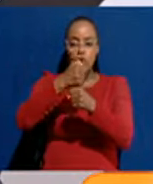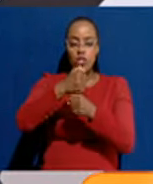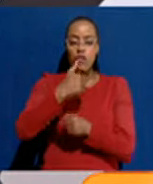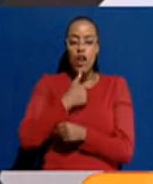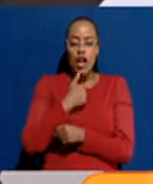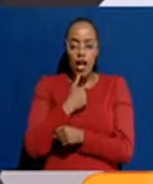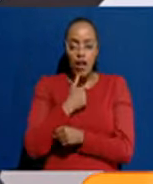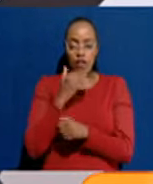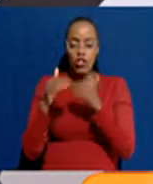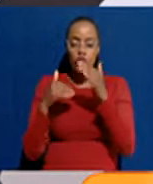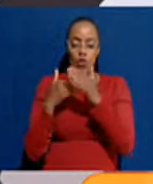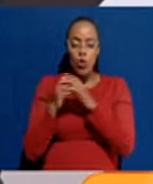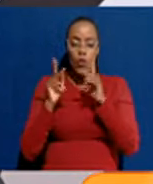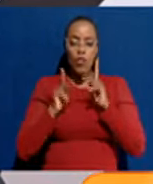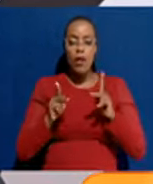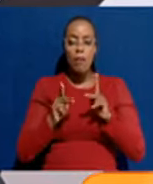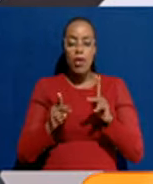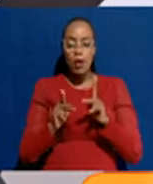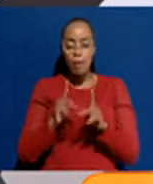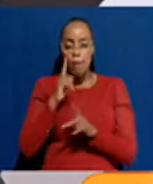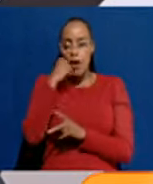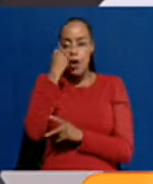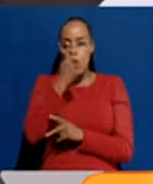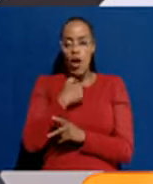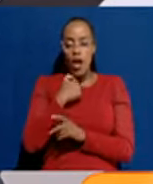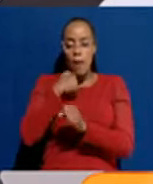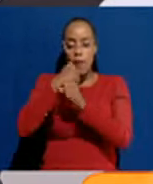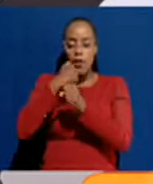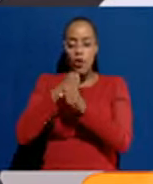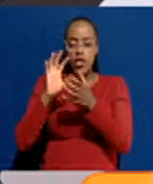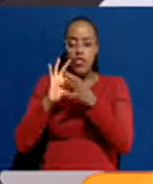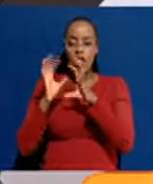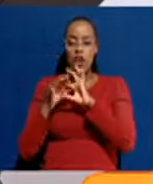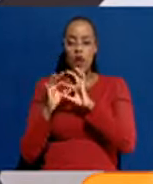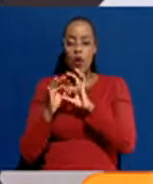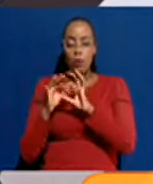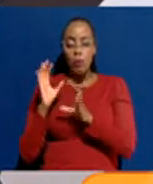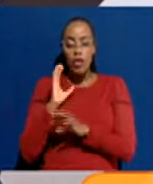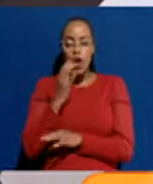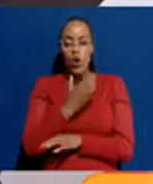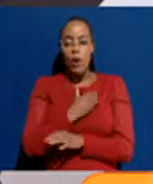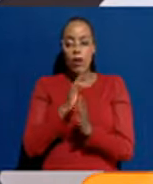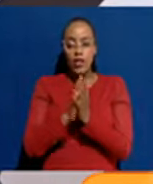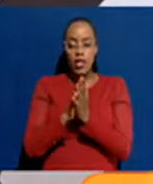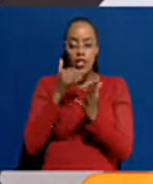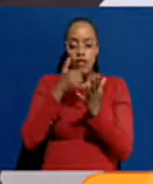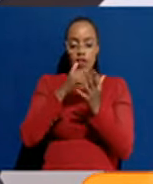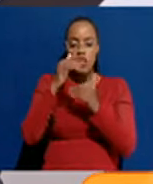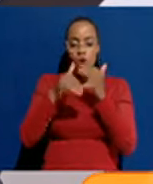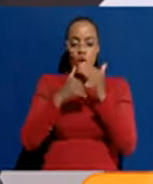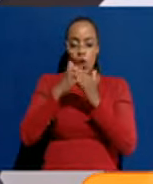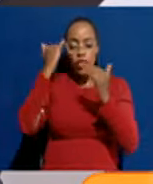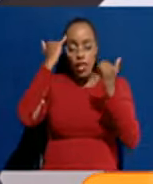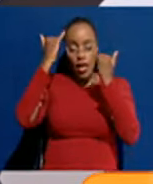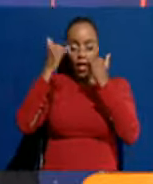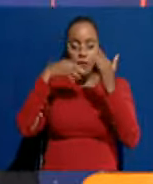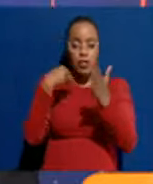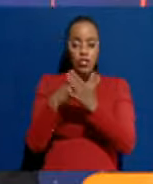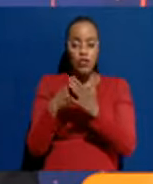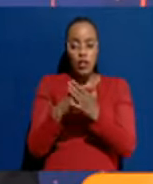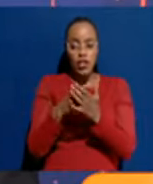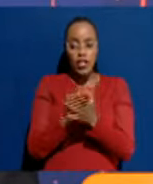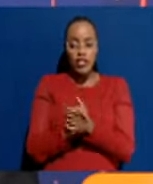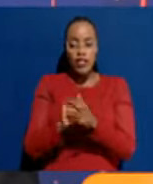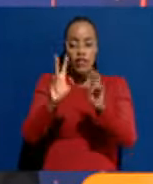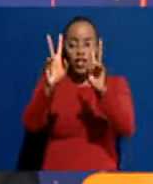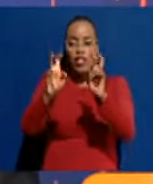together all the people who serve in the Olympic Committees and are involved in various aspects of financing. There is